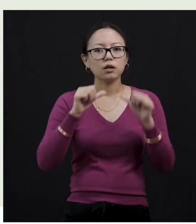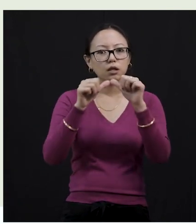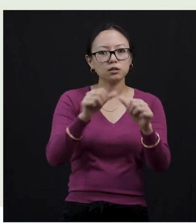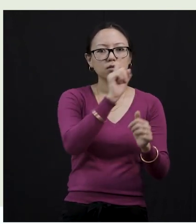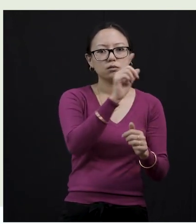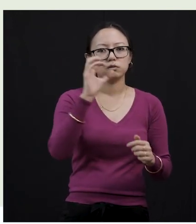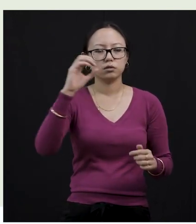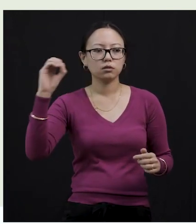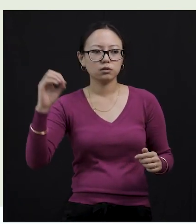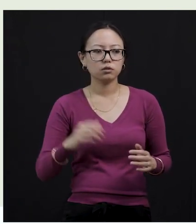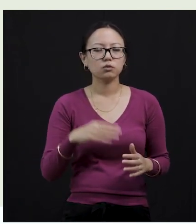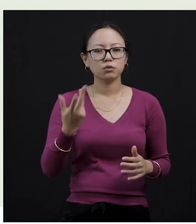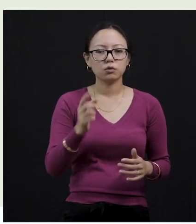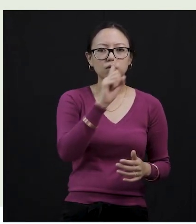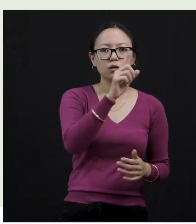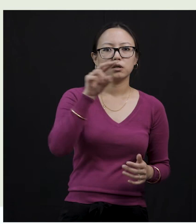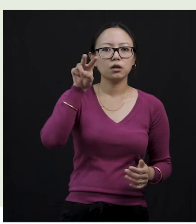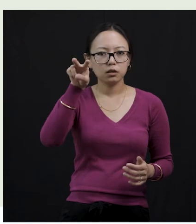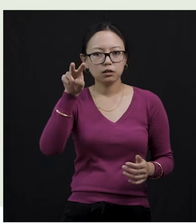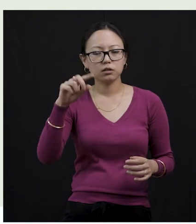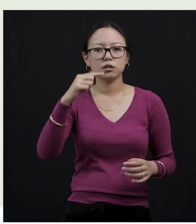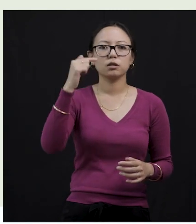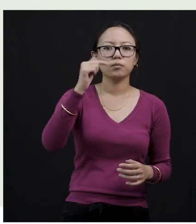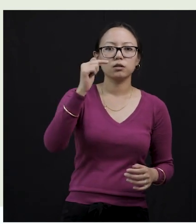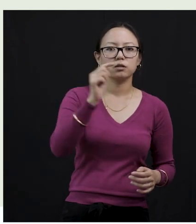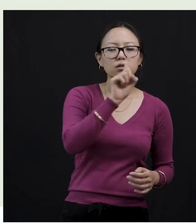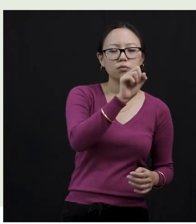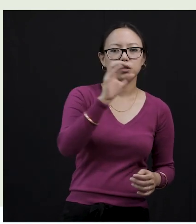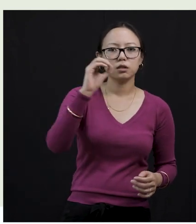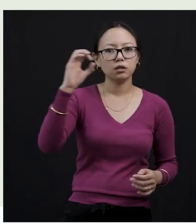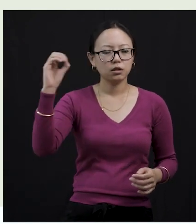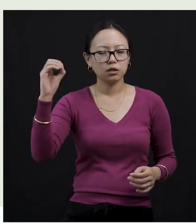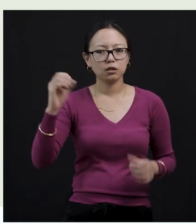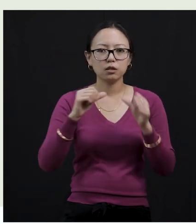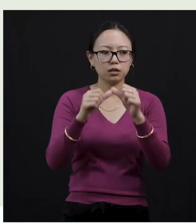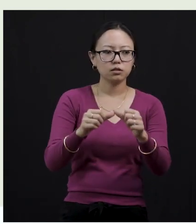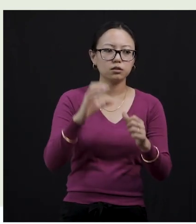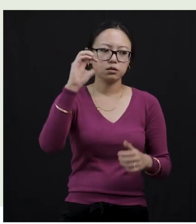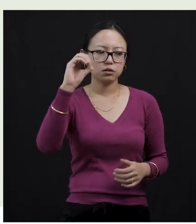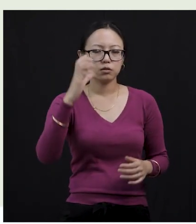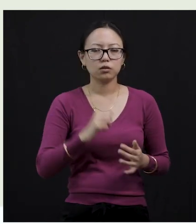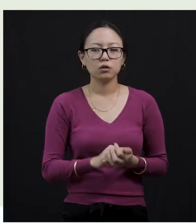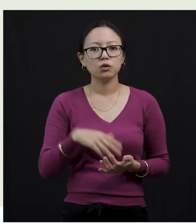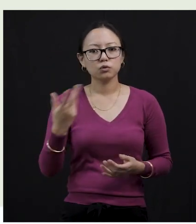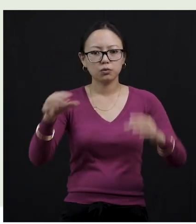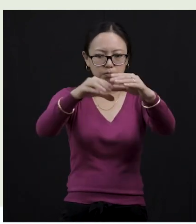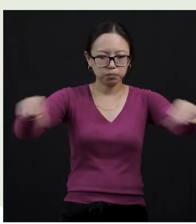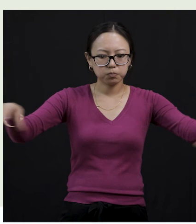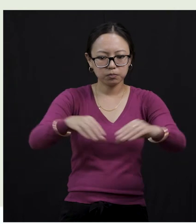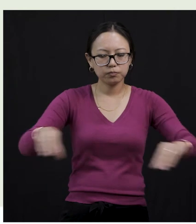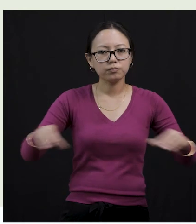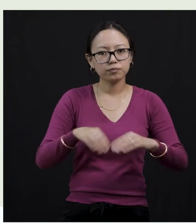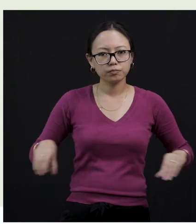0, right? So how many total rows were present, children? There were